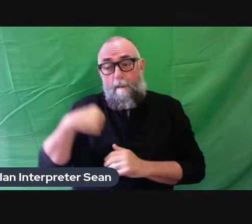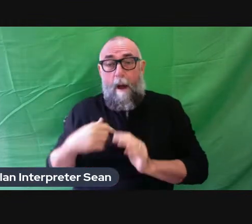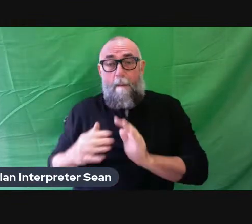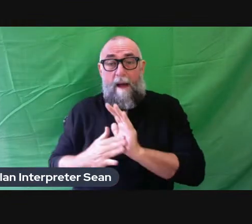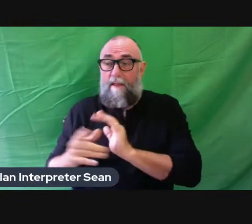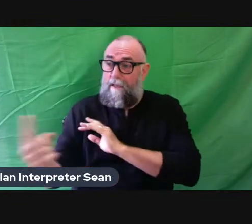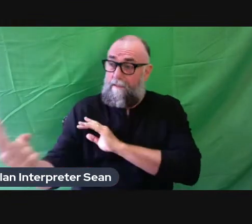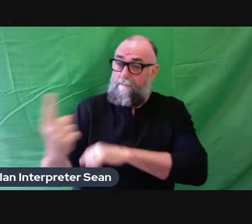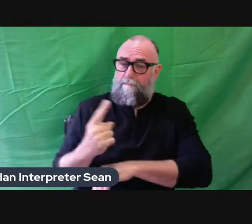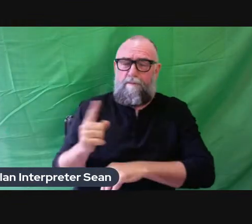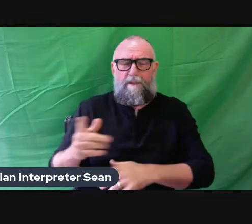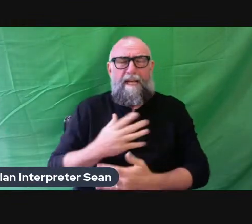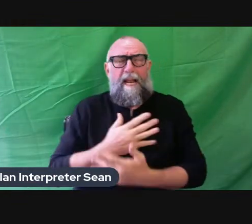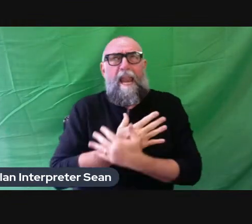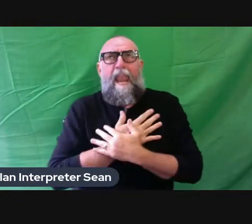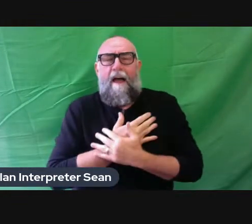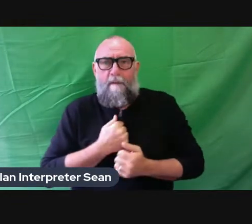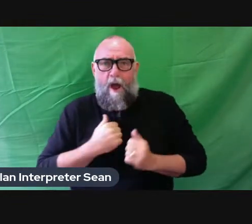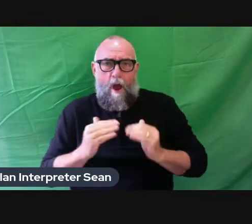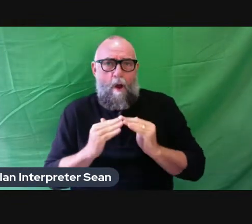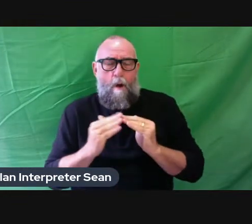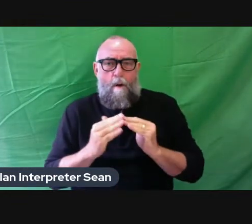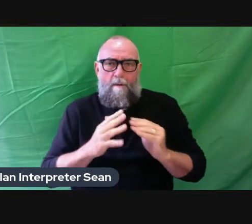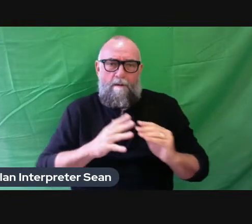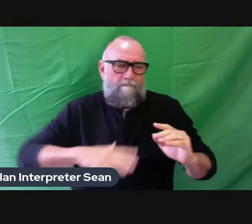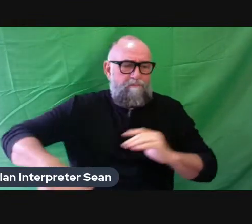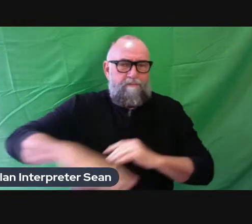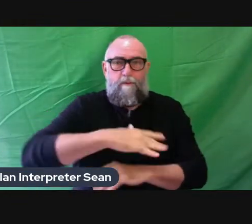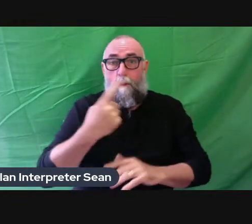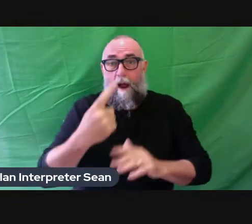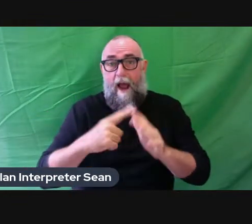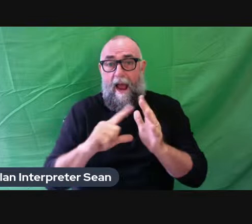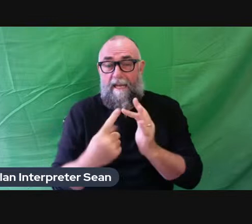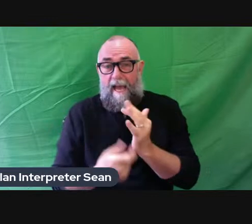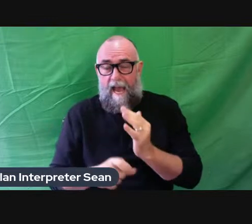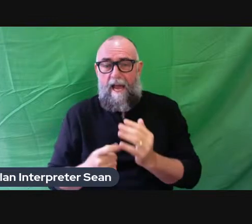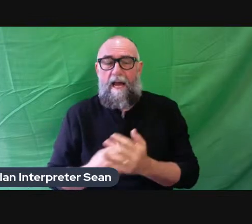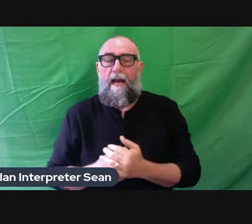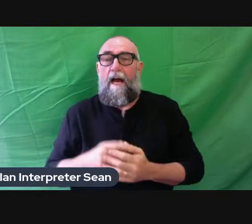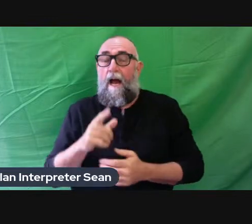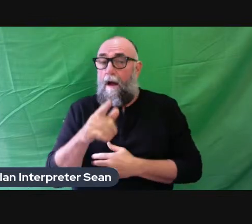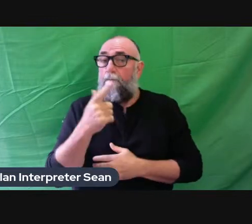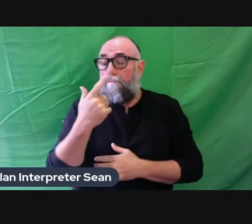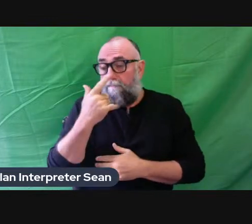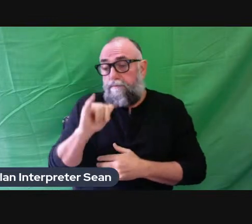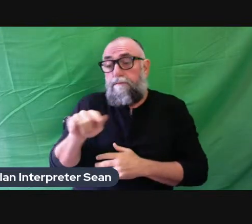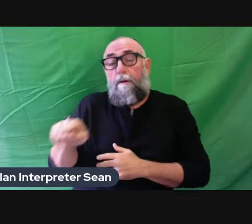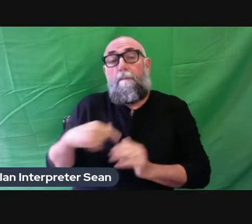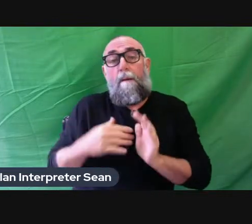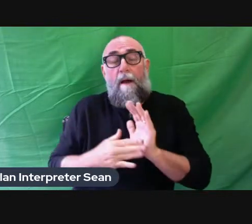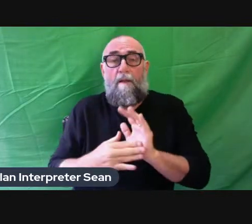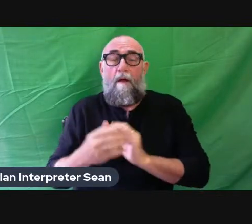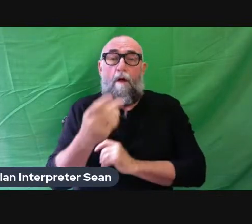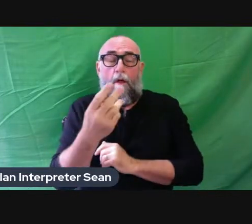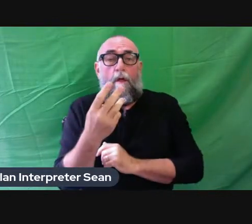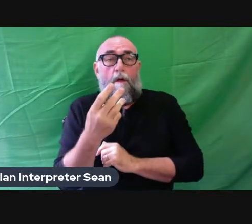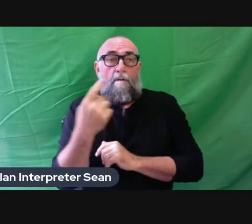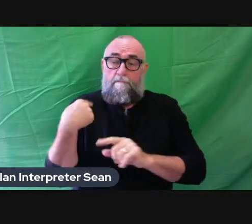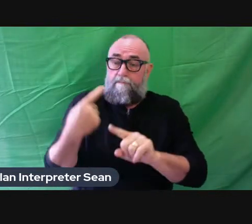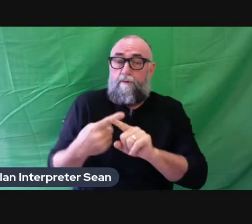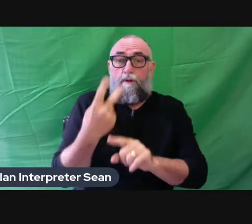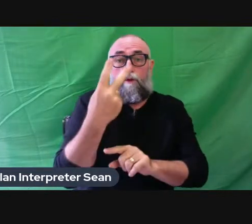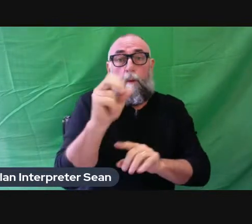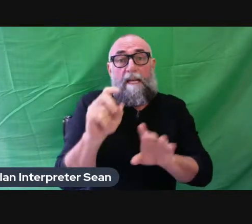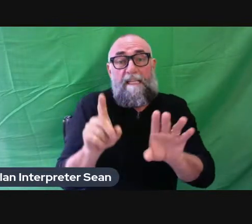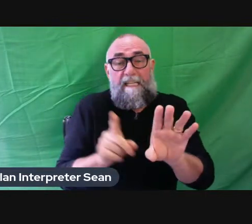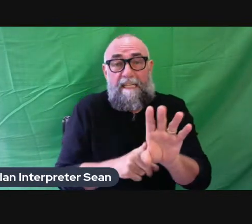everywhere she had lived, mostly in public housing for the previous 20 years, she had become the gardener who had taken something very ordinary and